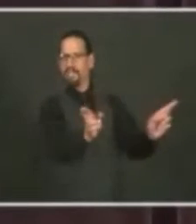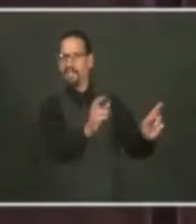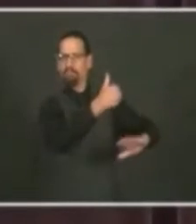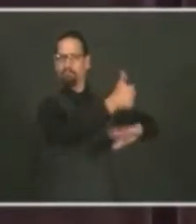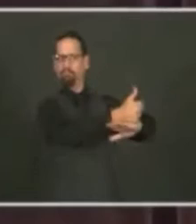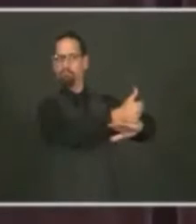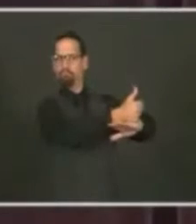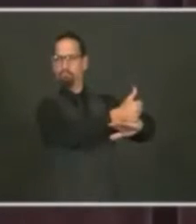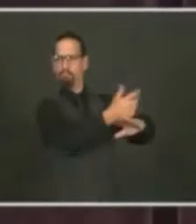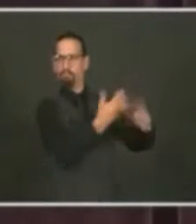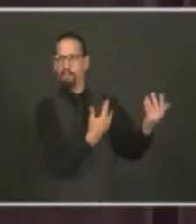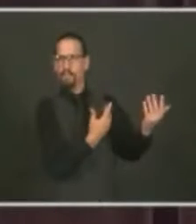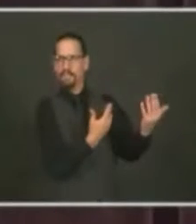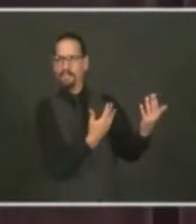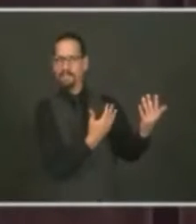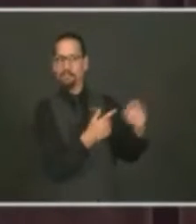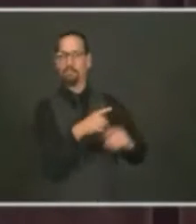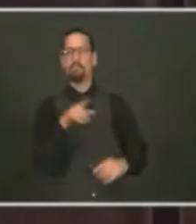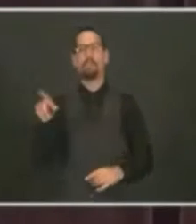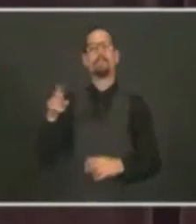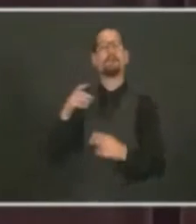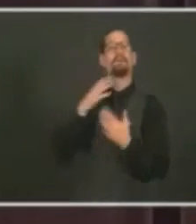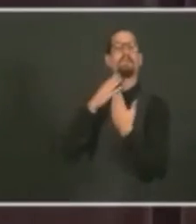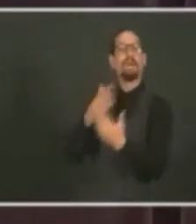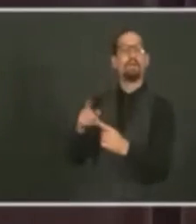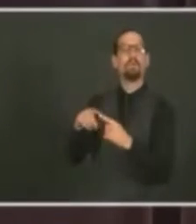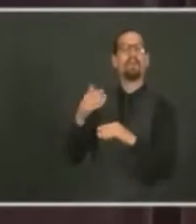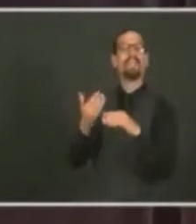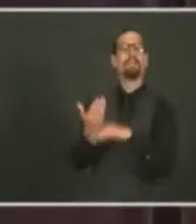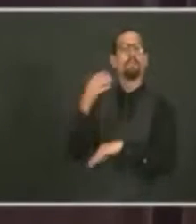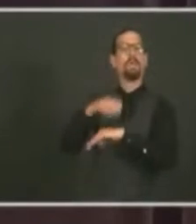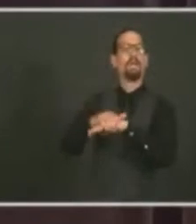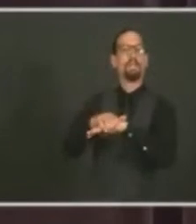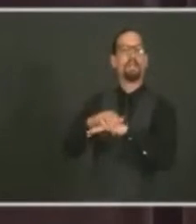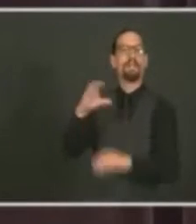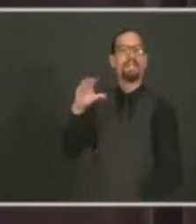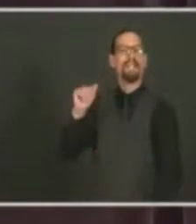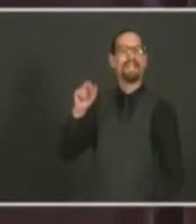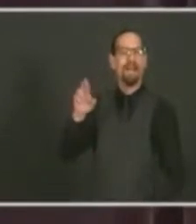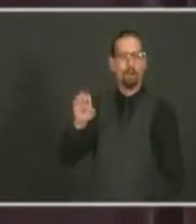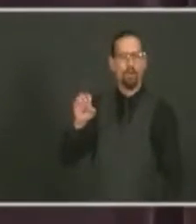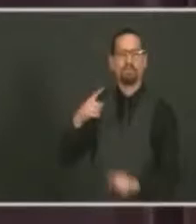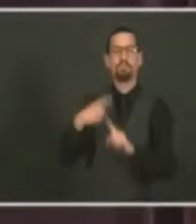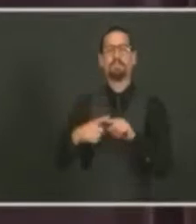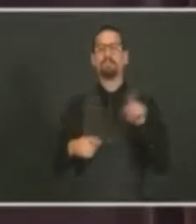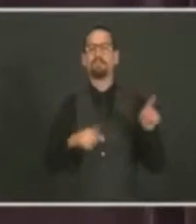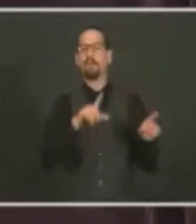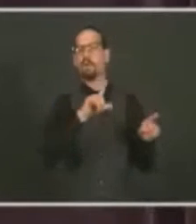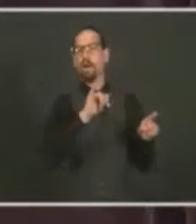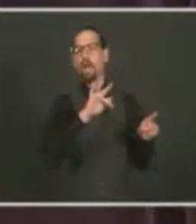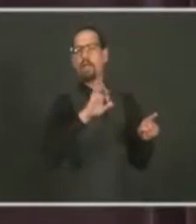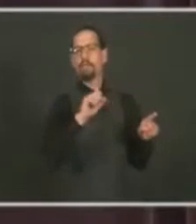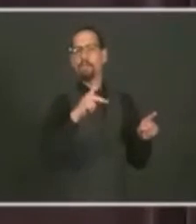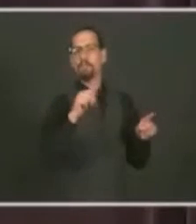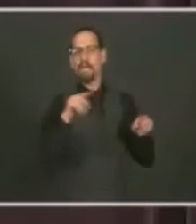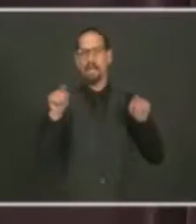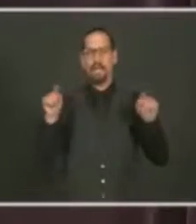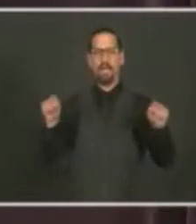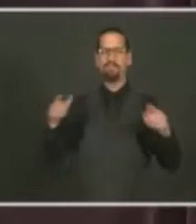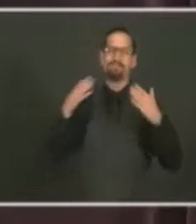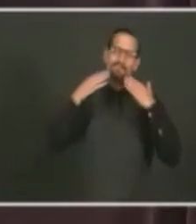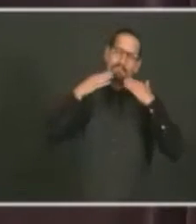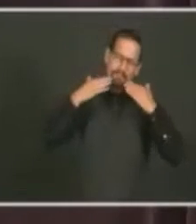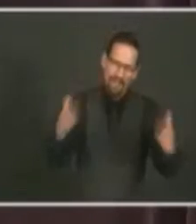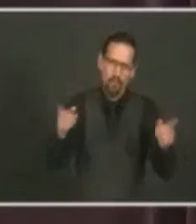to go and to provide high quality care. We asked for their help during a very uncertain